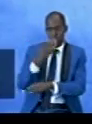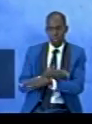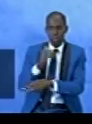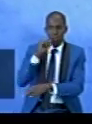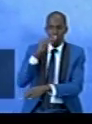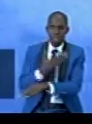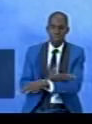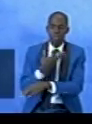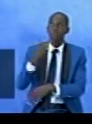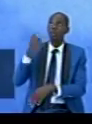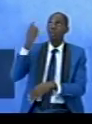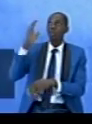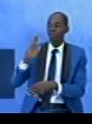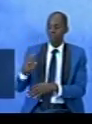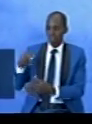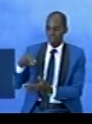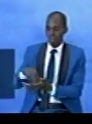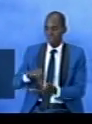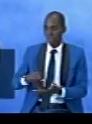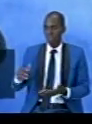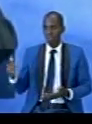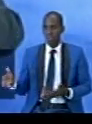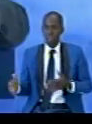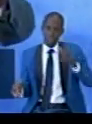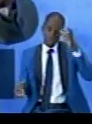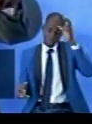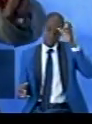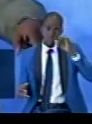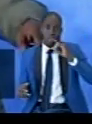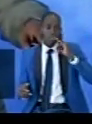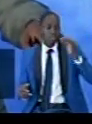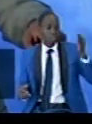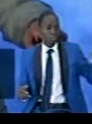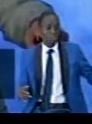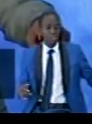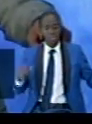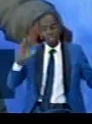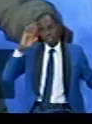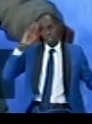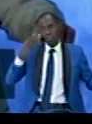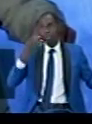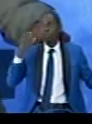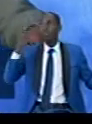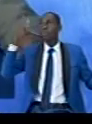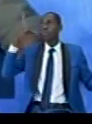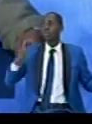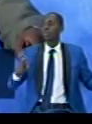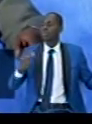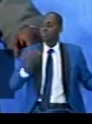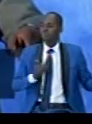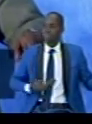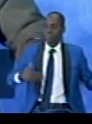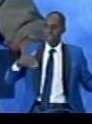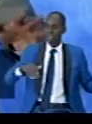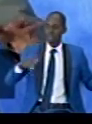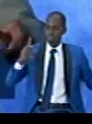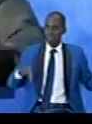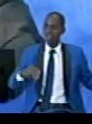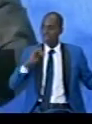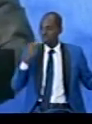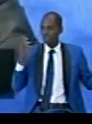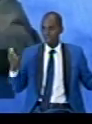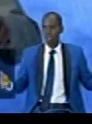saint of God, and Satan is there, and the son of God, a child of God, is there, and the Lord is coming,